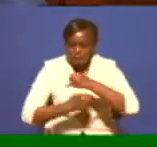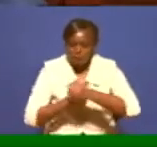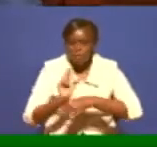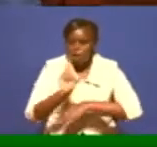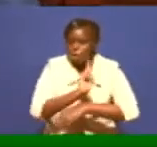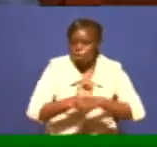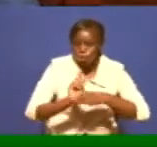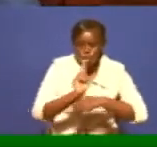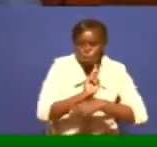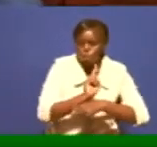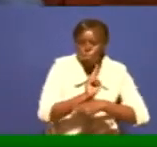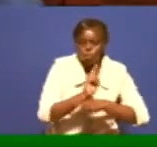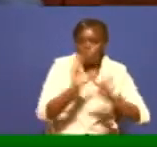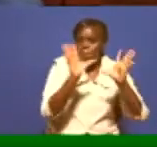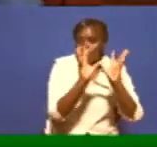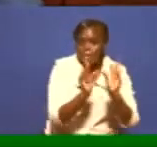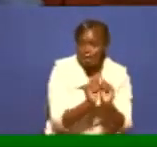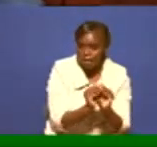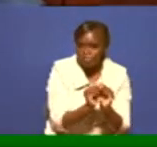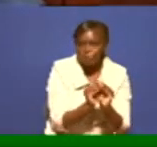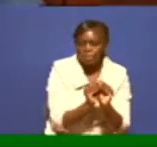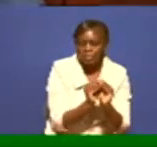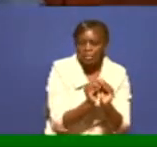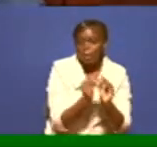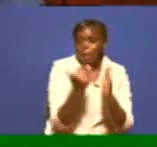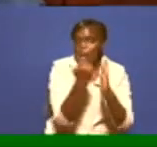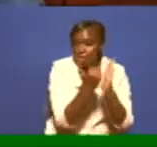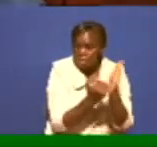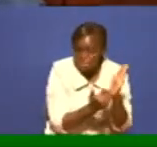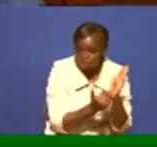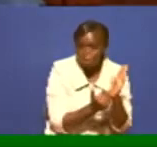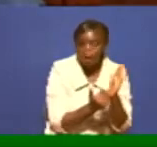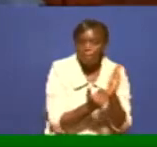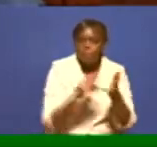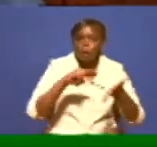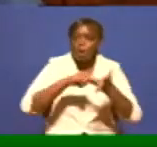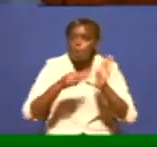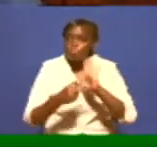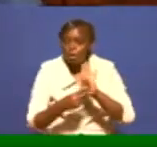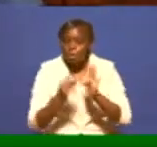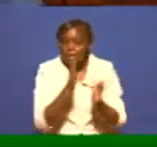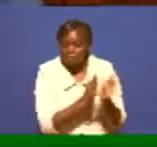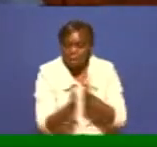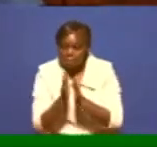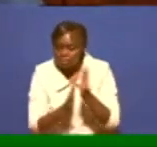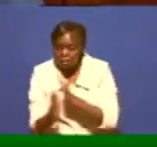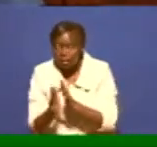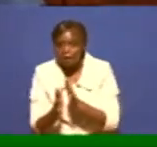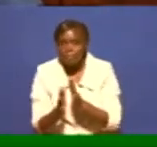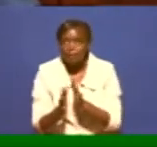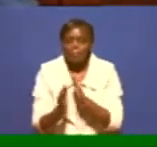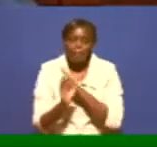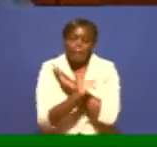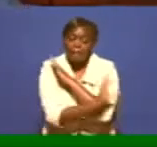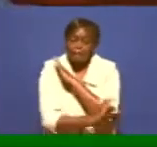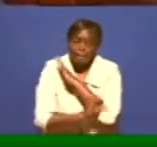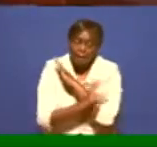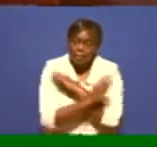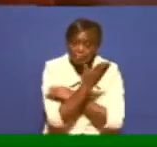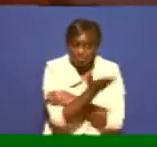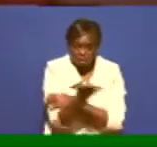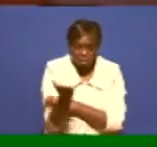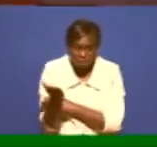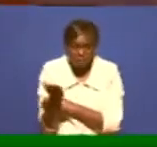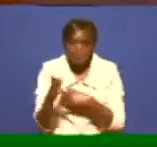for our programs and projects, Honorable Speaker, you find countries, Honorable Speaker, would